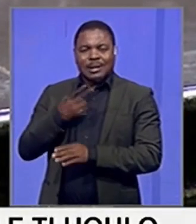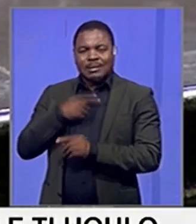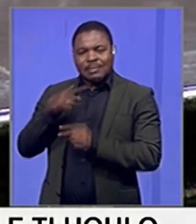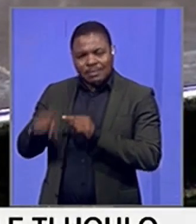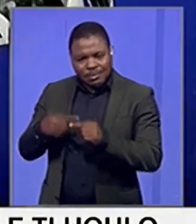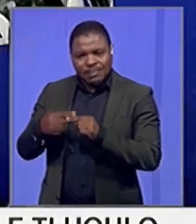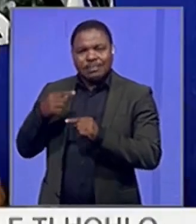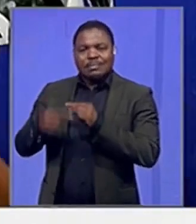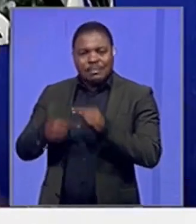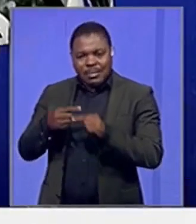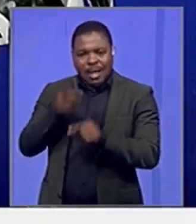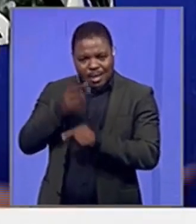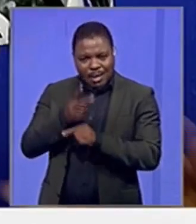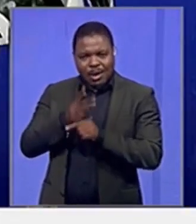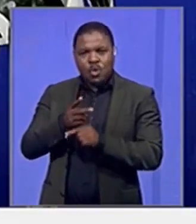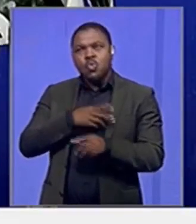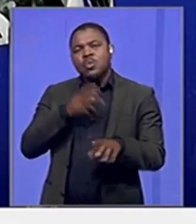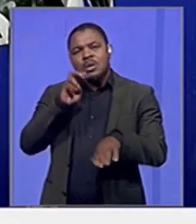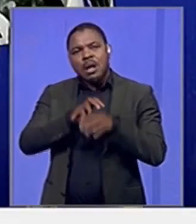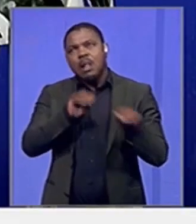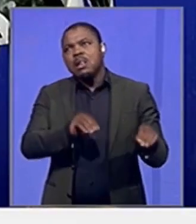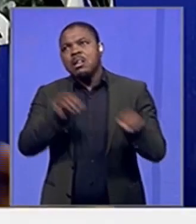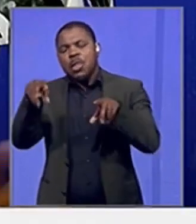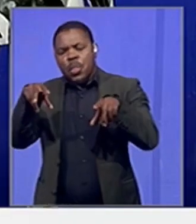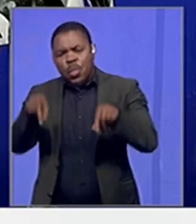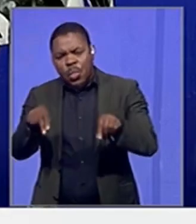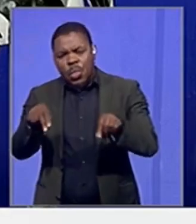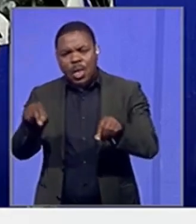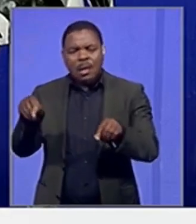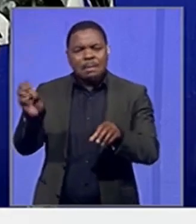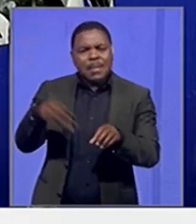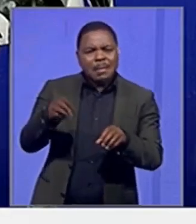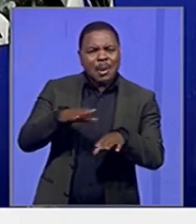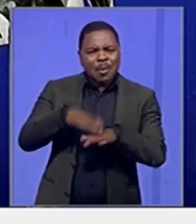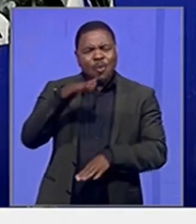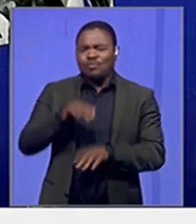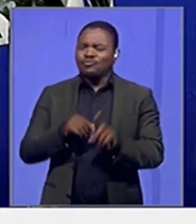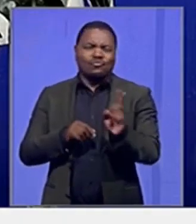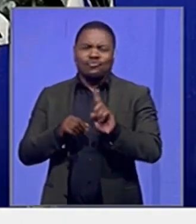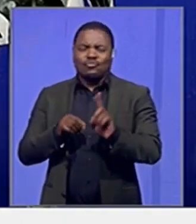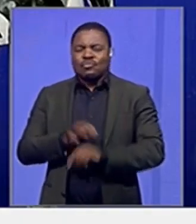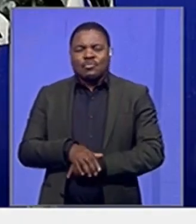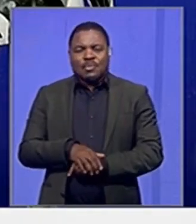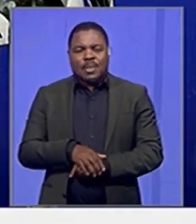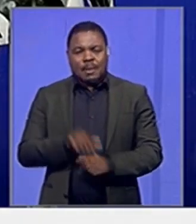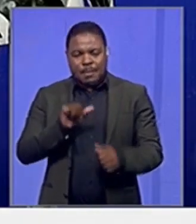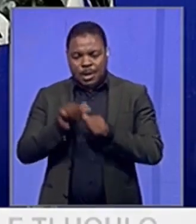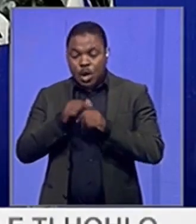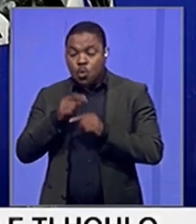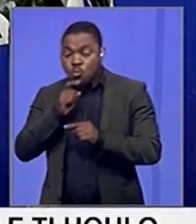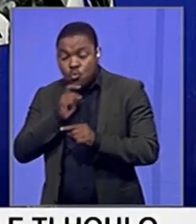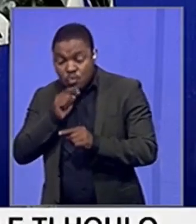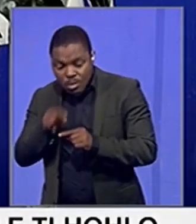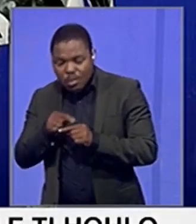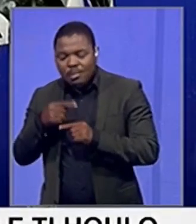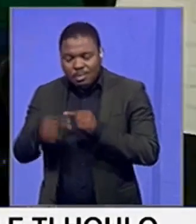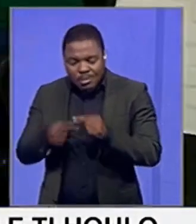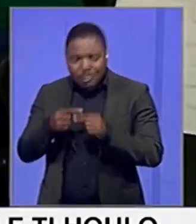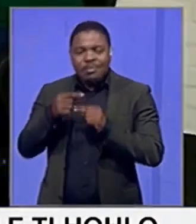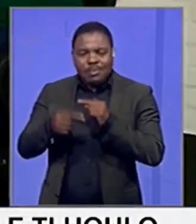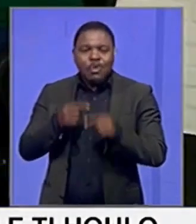tlhoke gola gore motho a etse a go e charger kgotsa a dire anything else. It means gore ha o etsa o e berekisa ke gone ga e